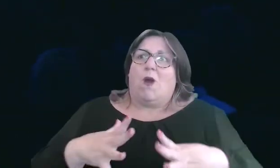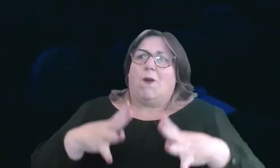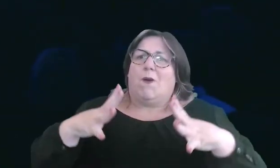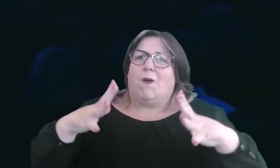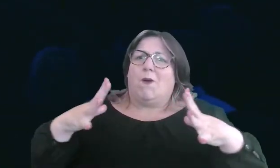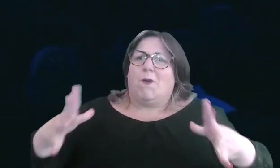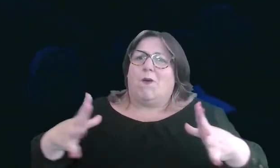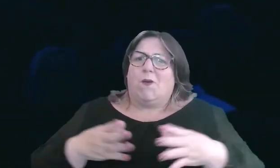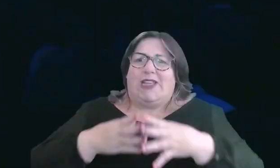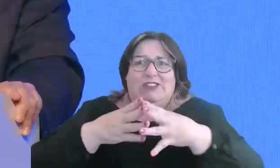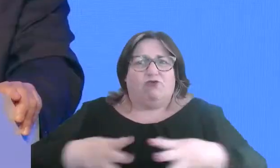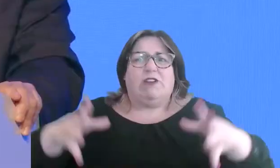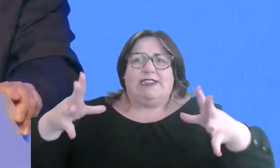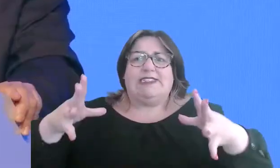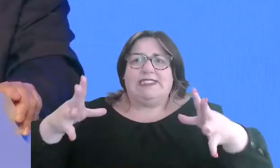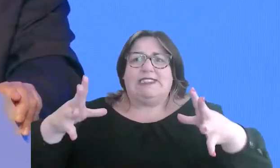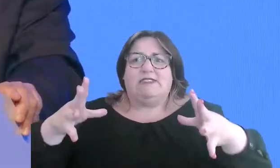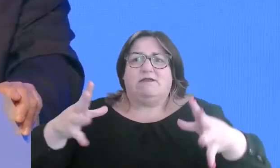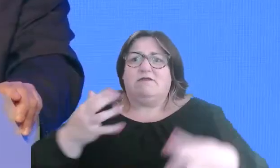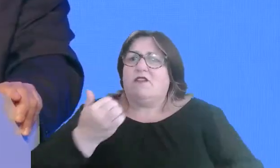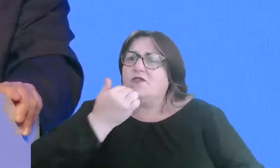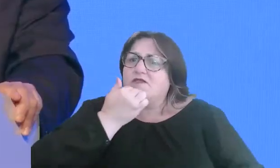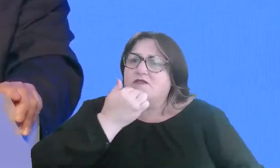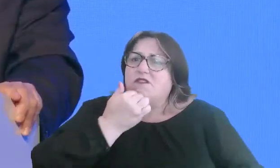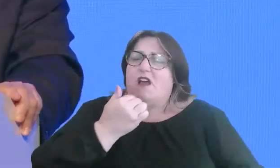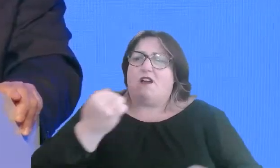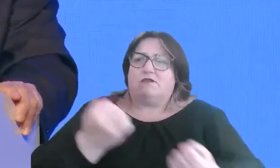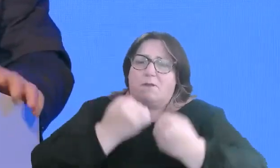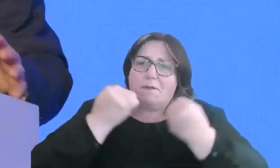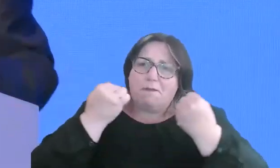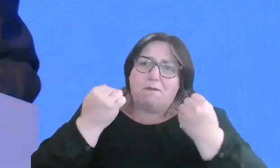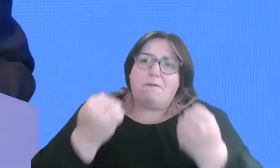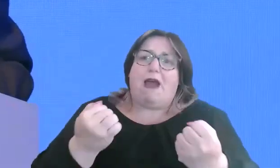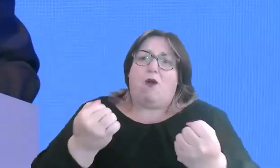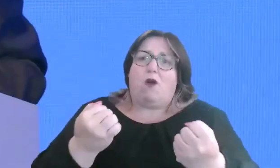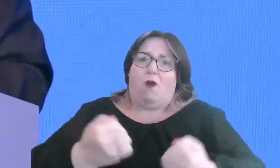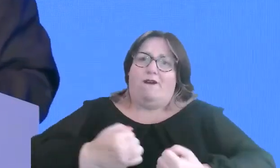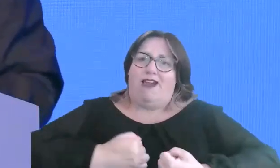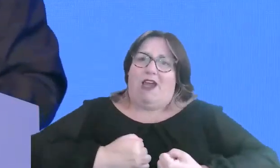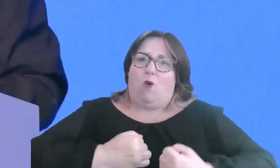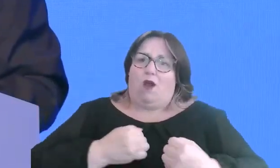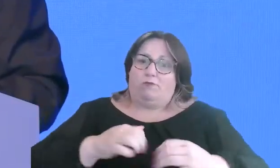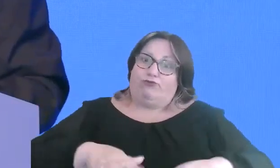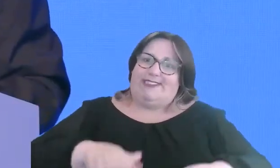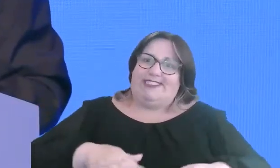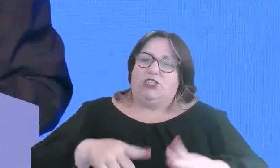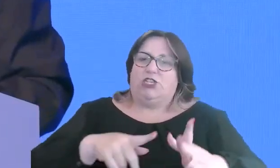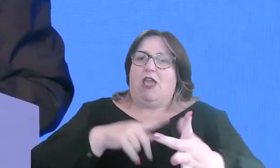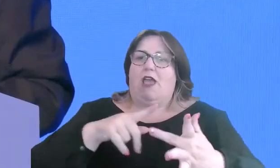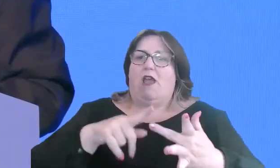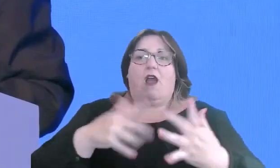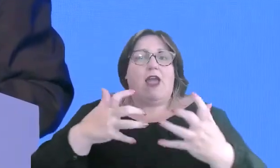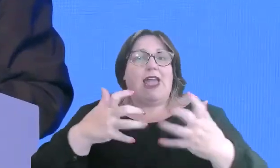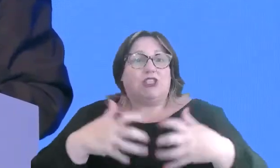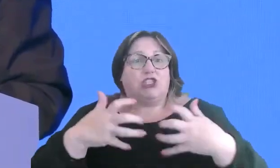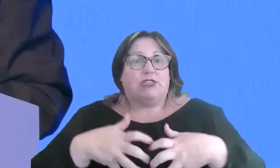A huge increase in the size and power of Britain's AI engine, which means, of course, in this global race, we can